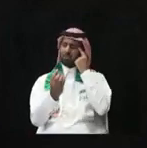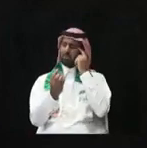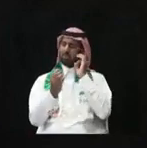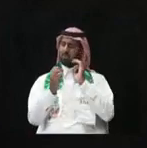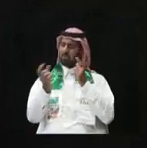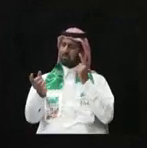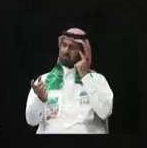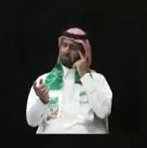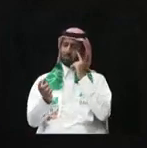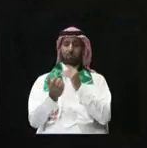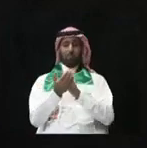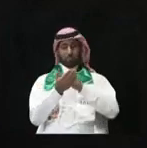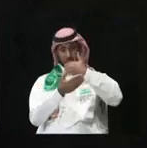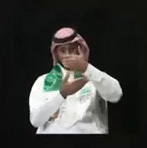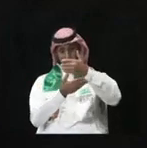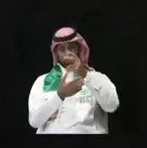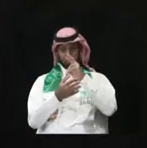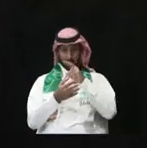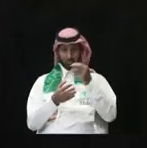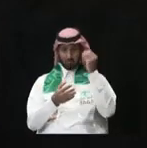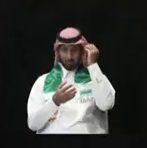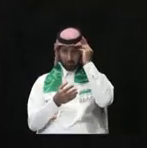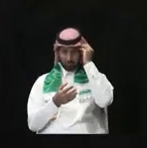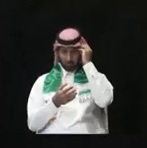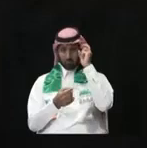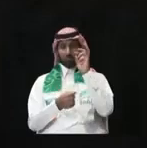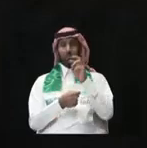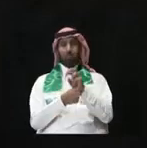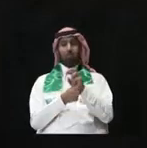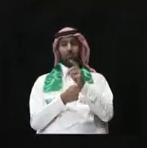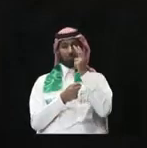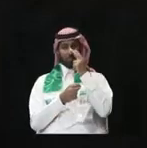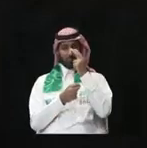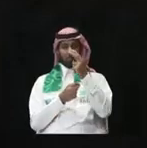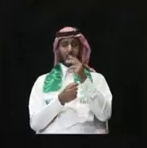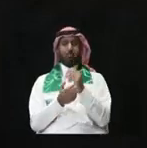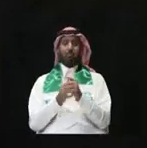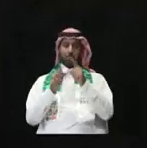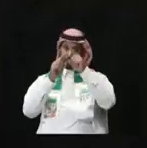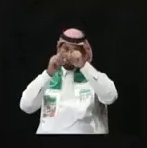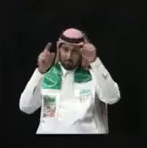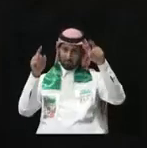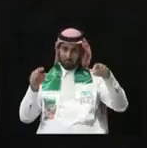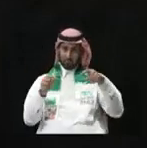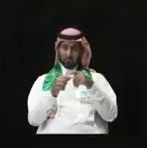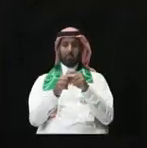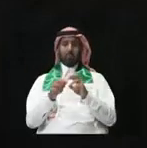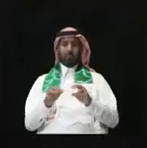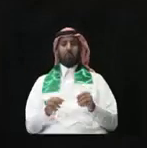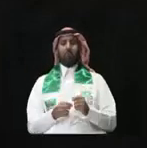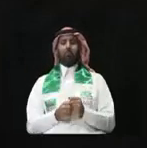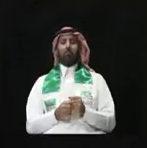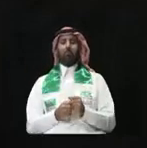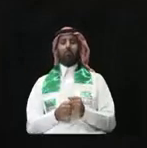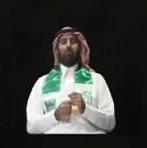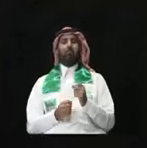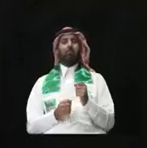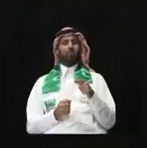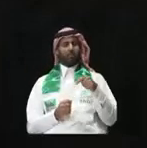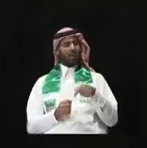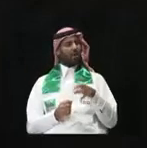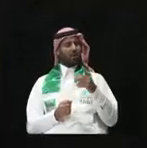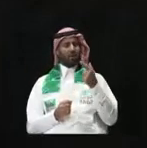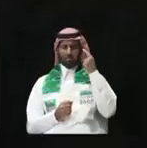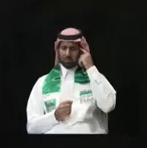wherever you are, you can get the information if you are in an online course. Just like our